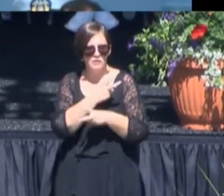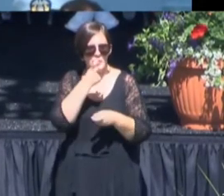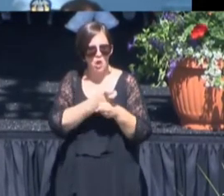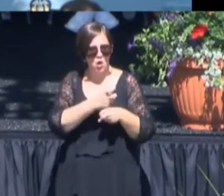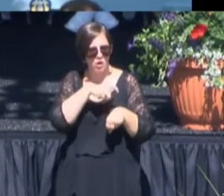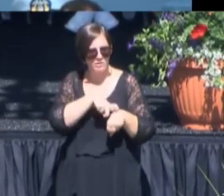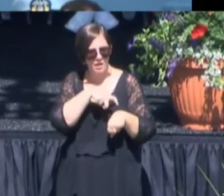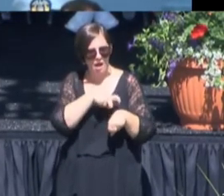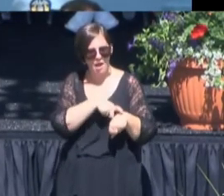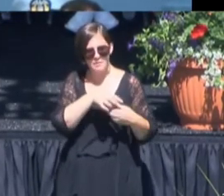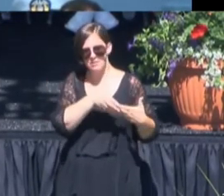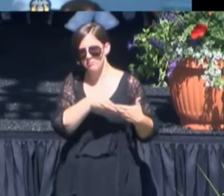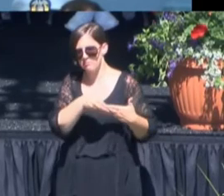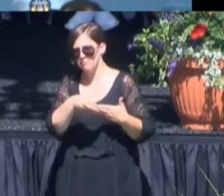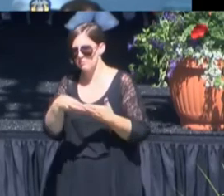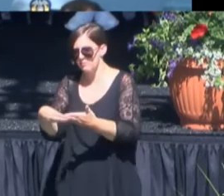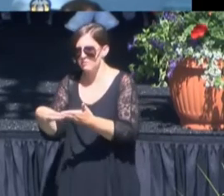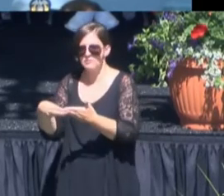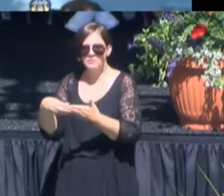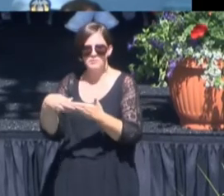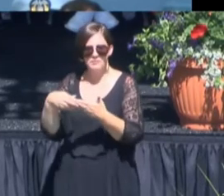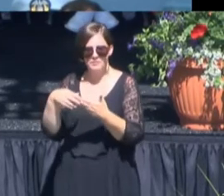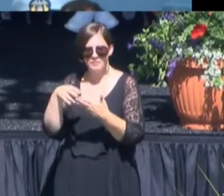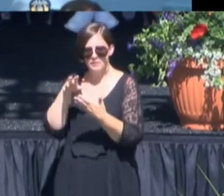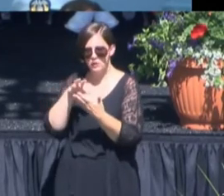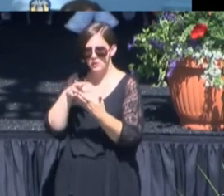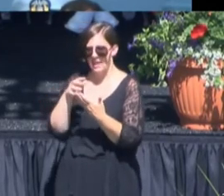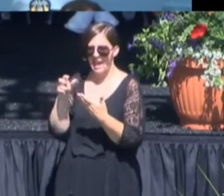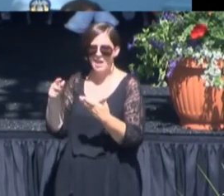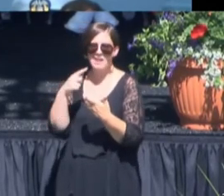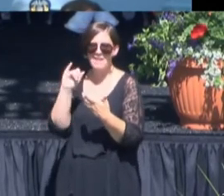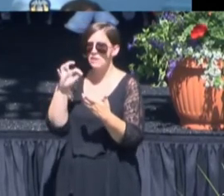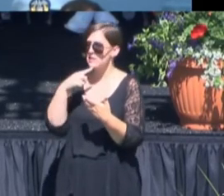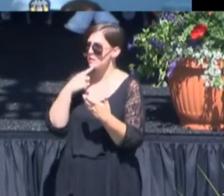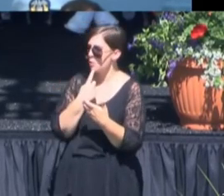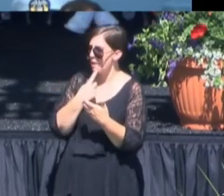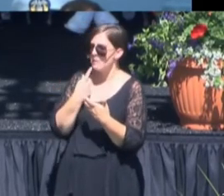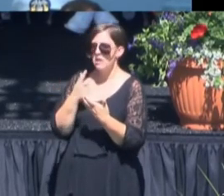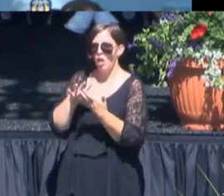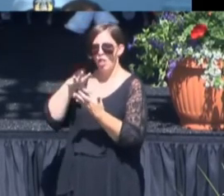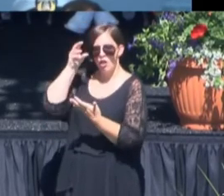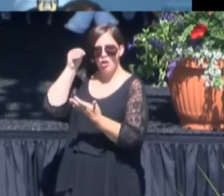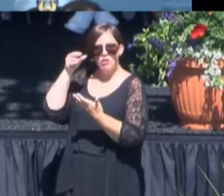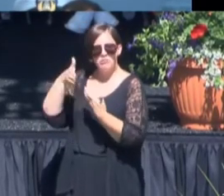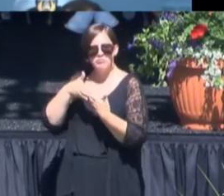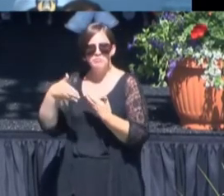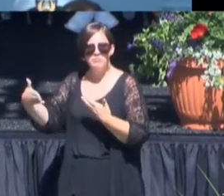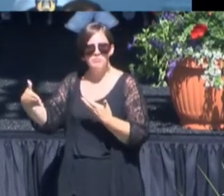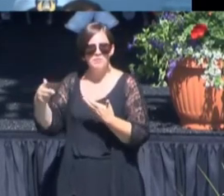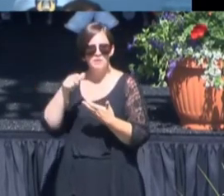come, coaching the others to take disappointment in stride. And do not fall into